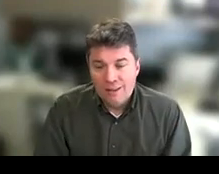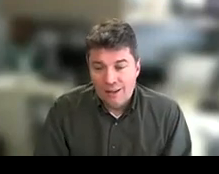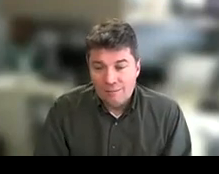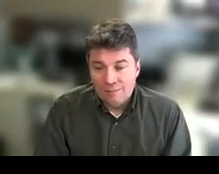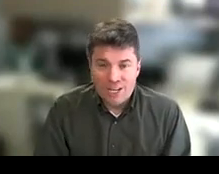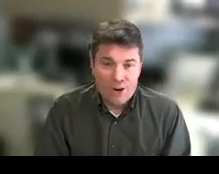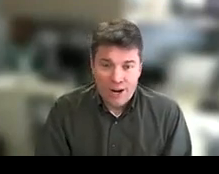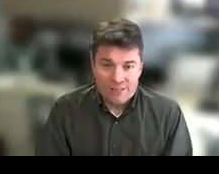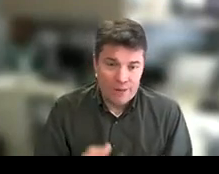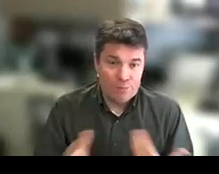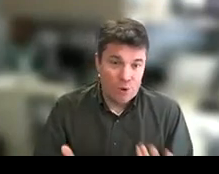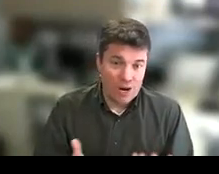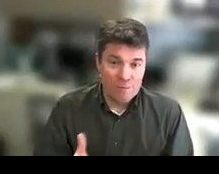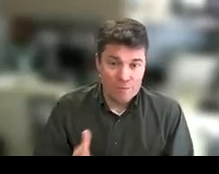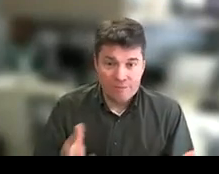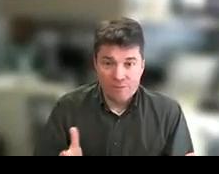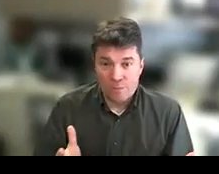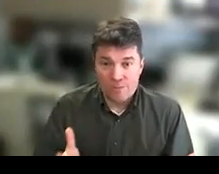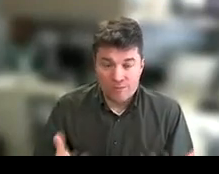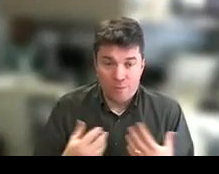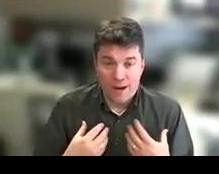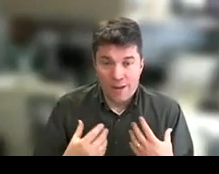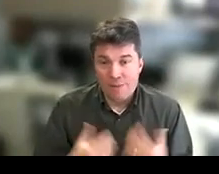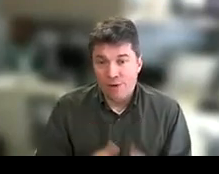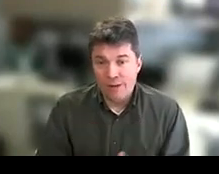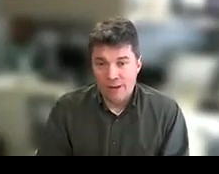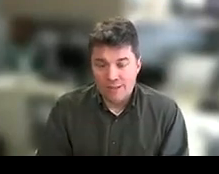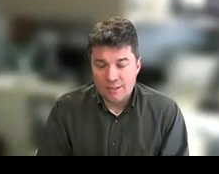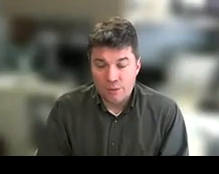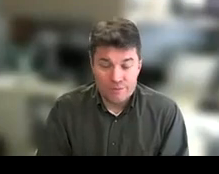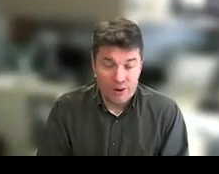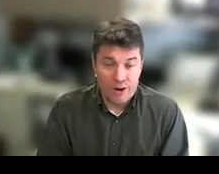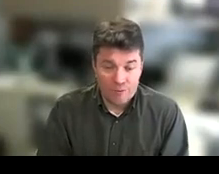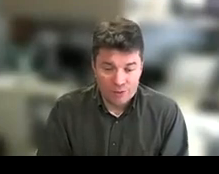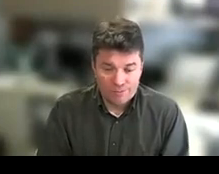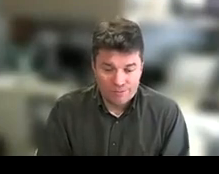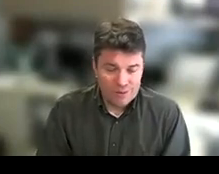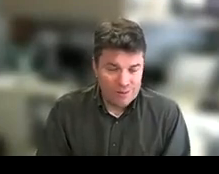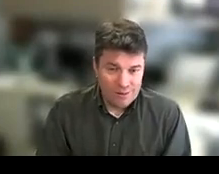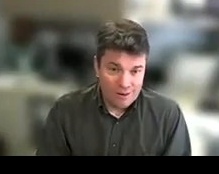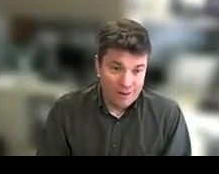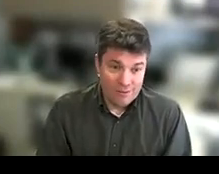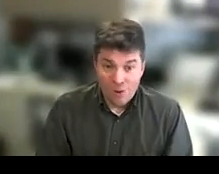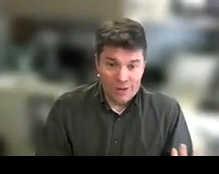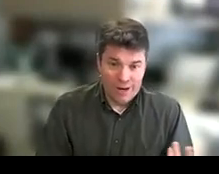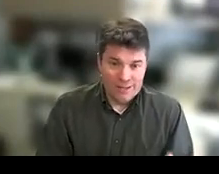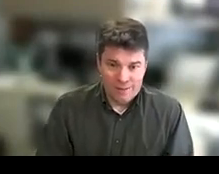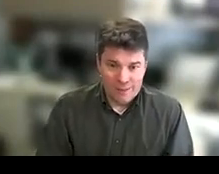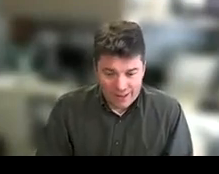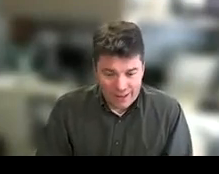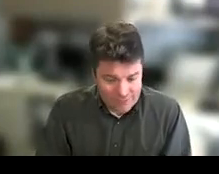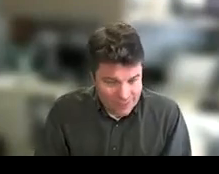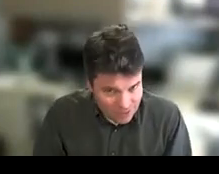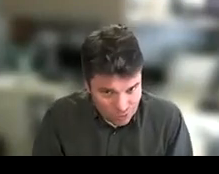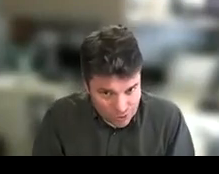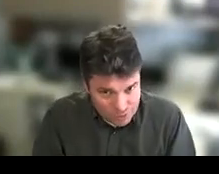clearly. Because the hearing aids have been programmed and formed for my type of hearing loss, so it's very helpful. In the old days,